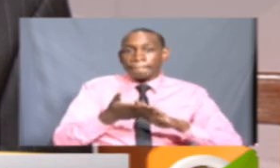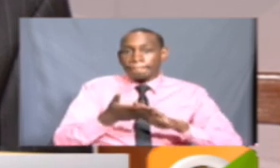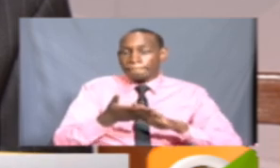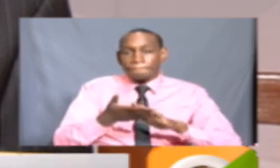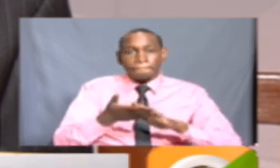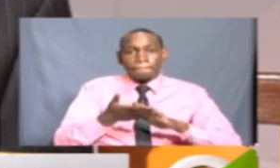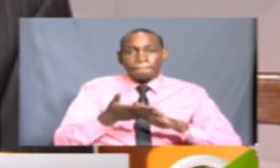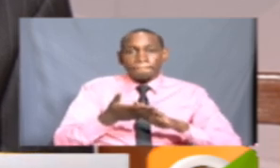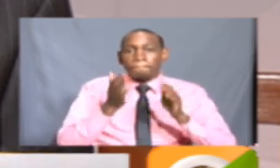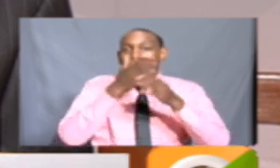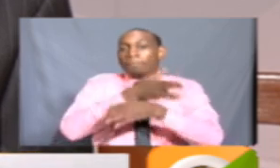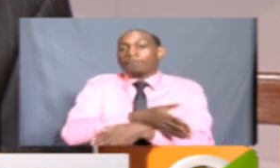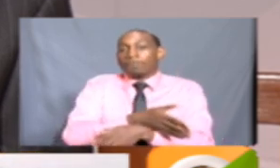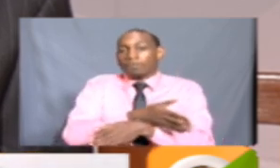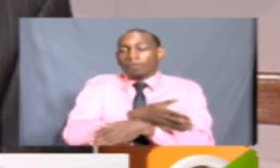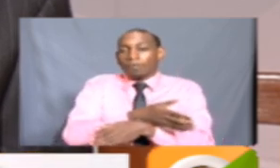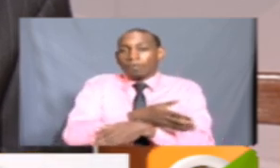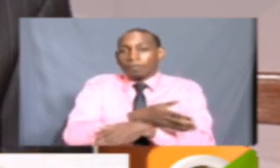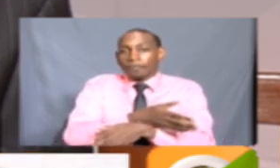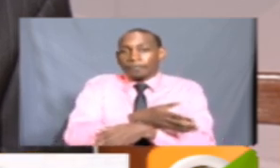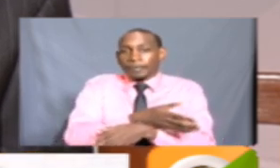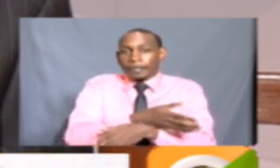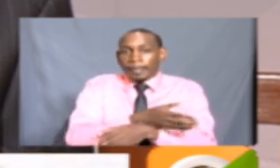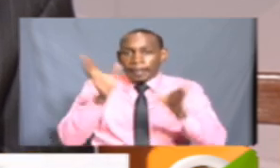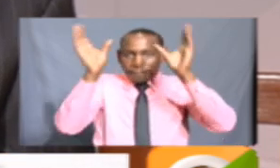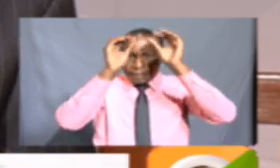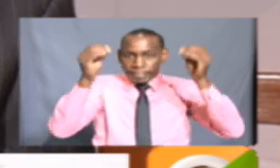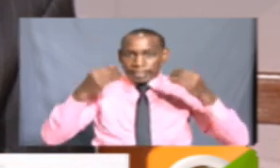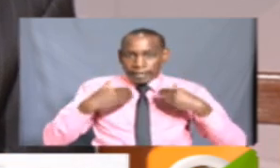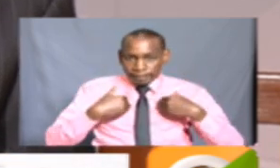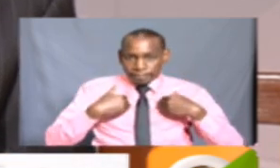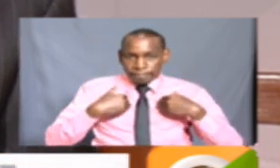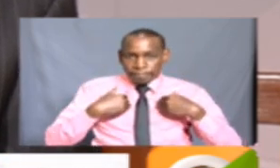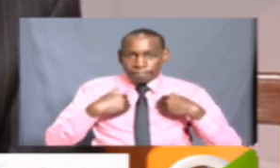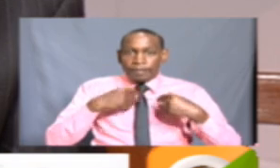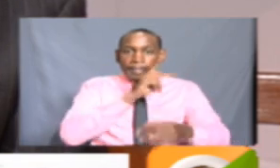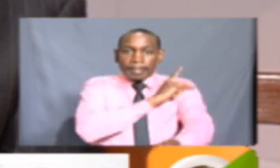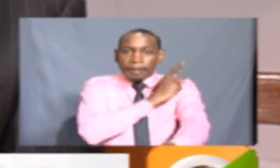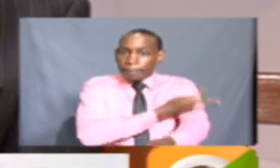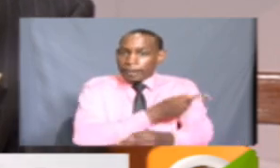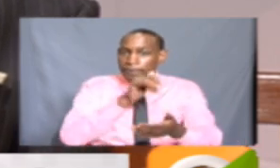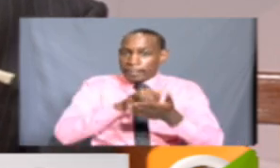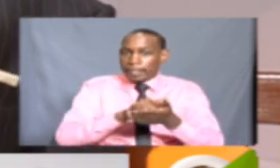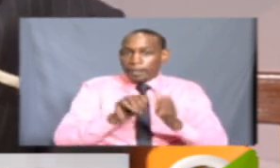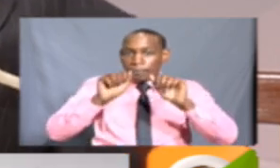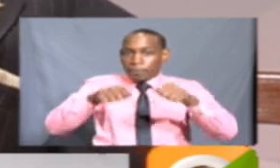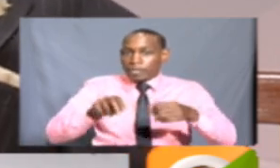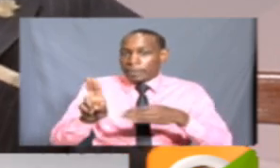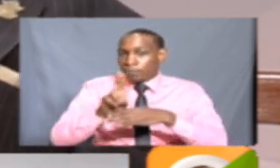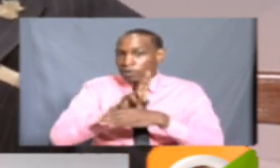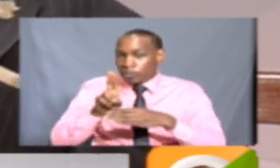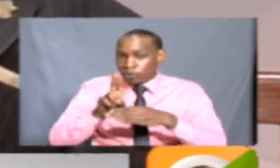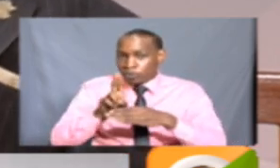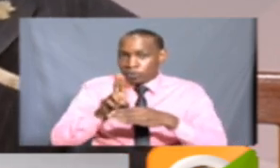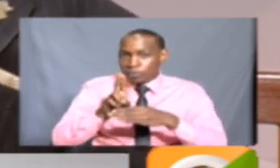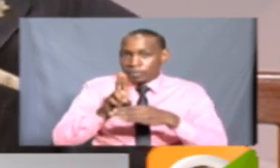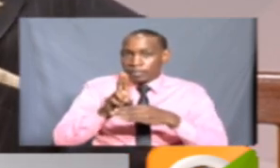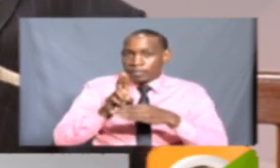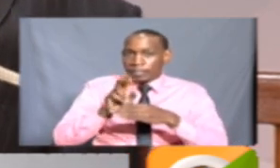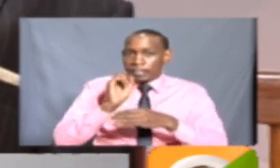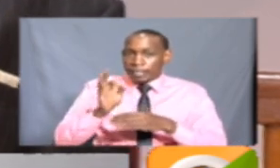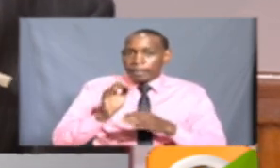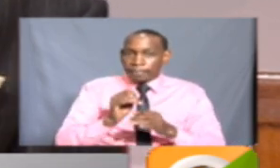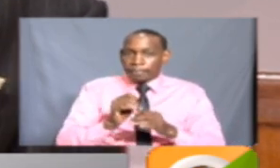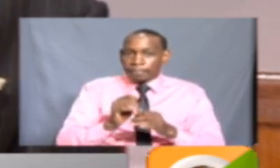like a lame duck. Mm. He has got certain powers that he needs to exercise. If you followed the interview